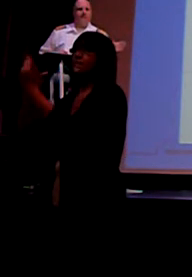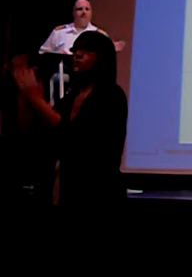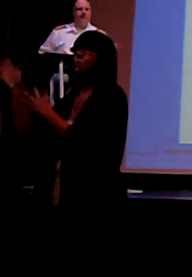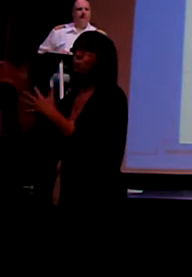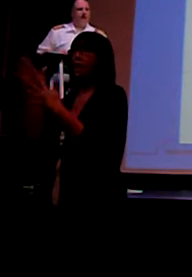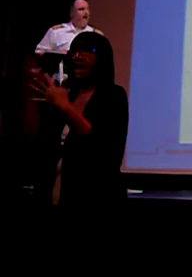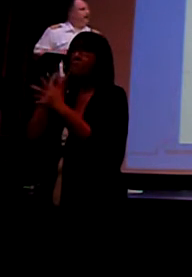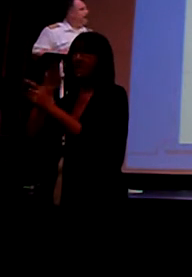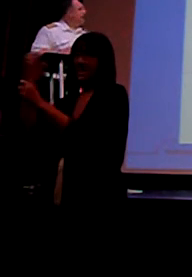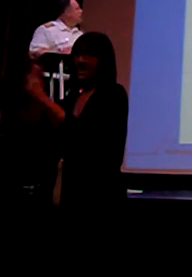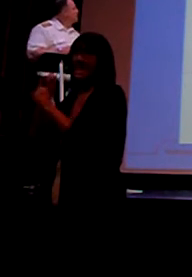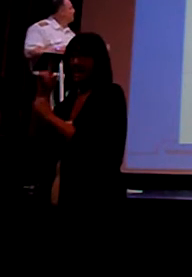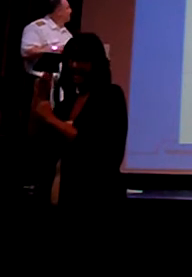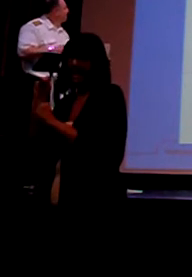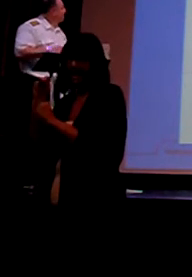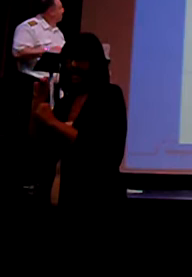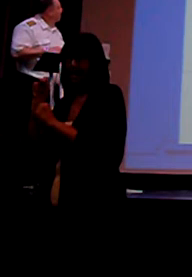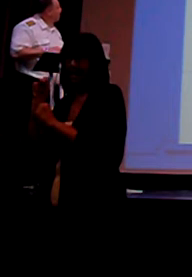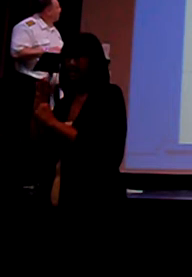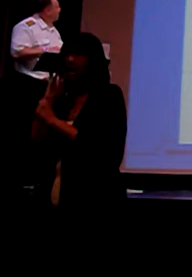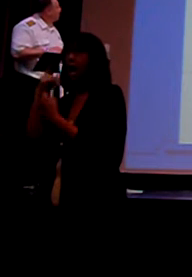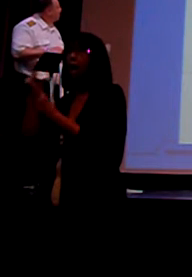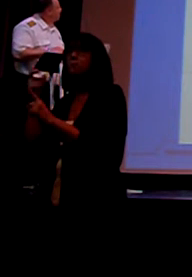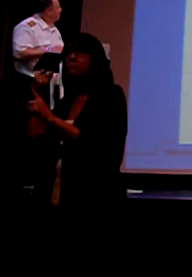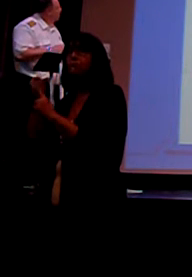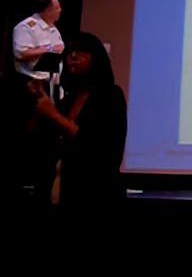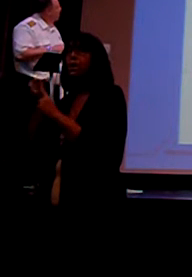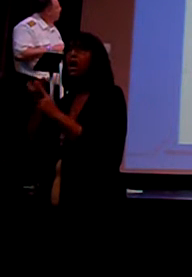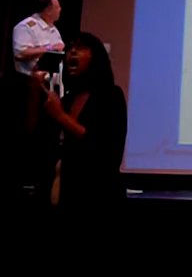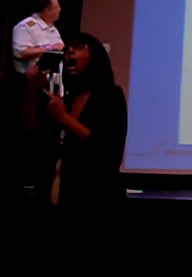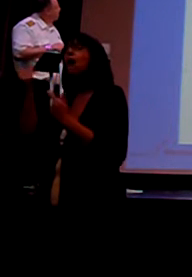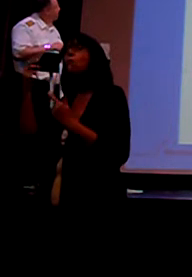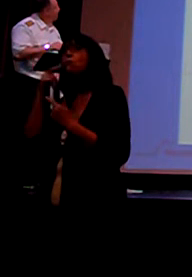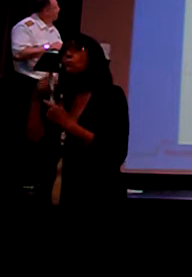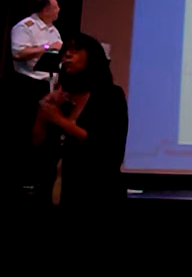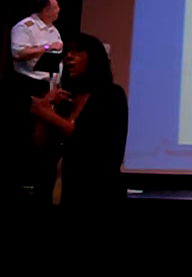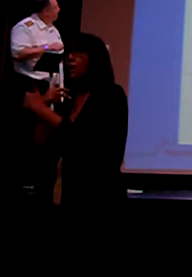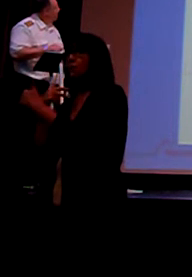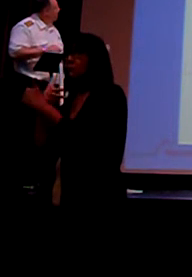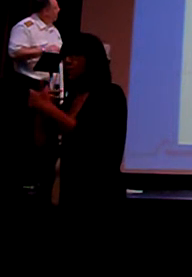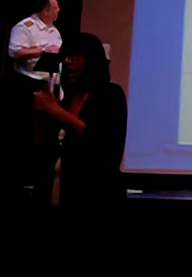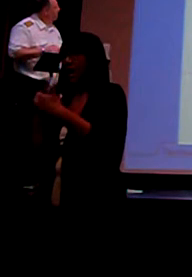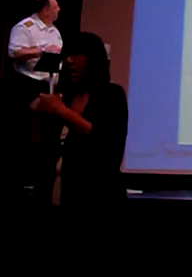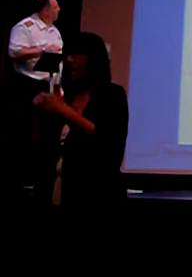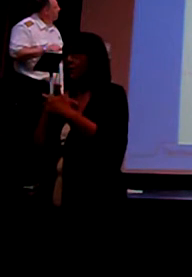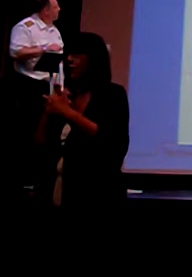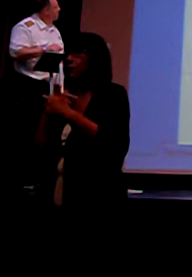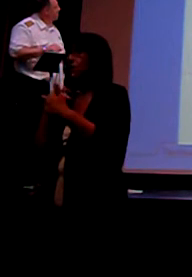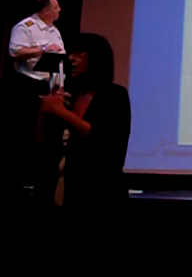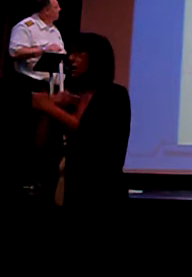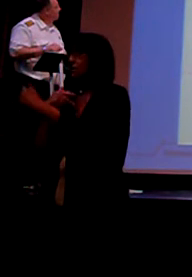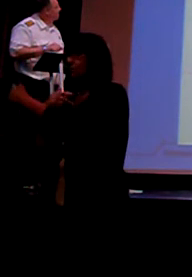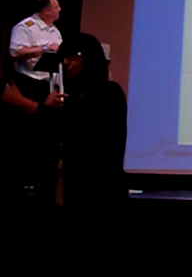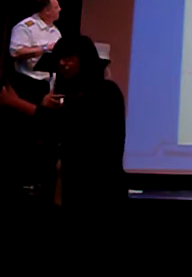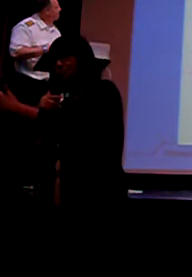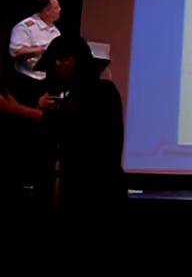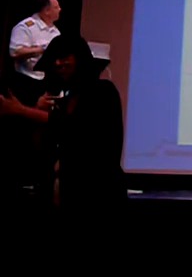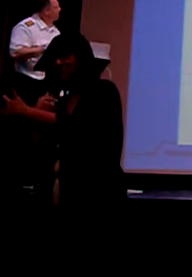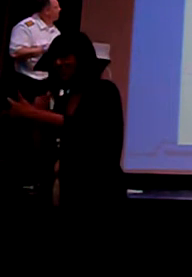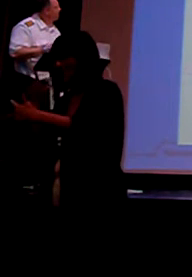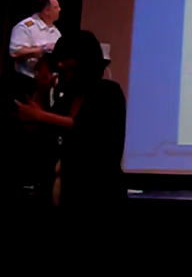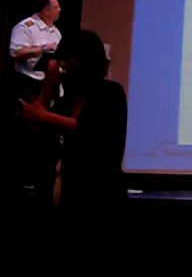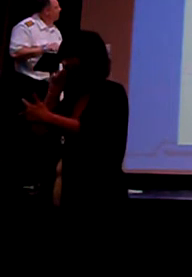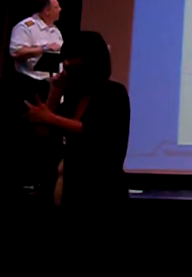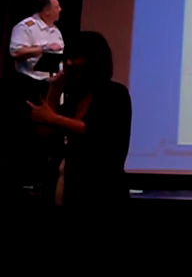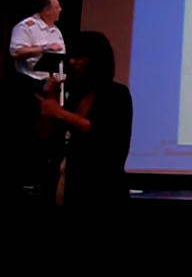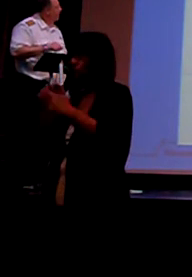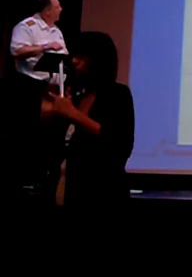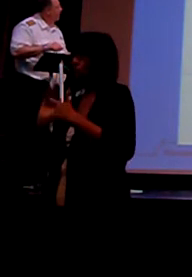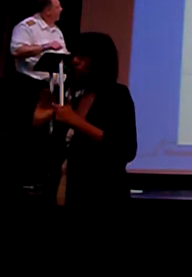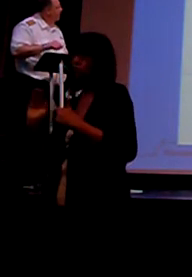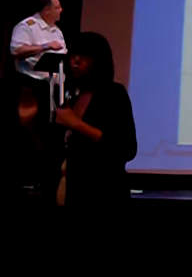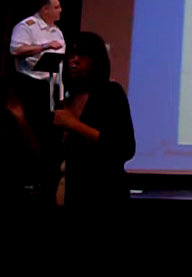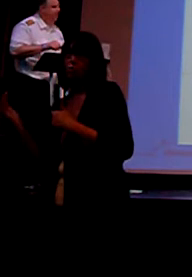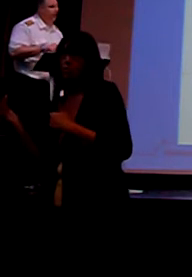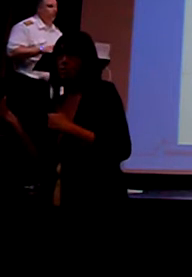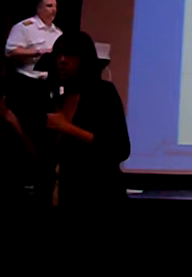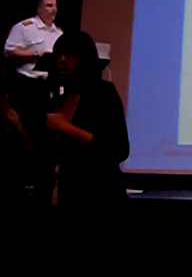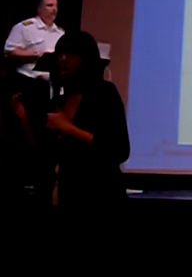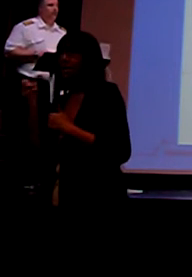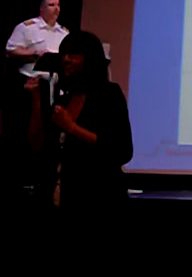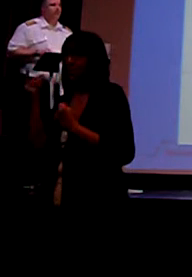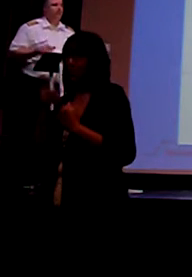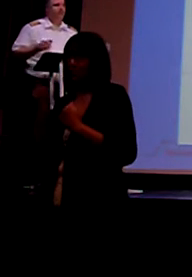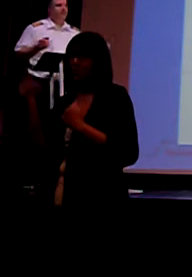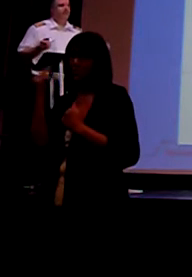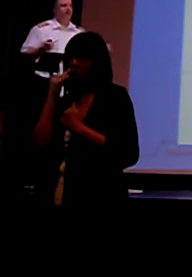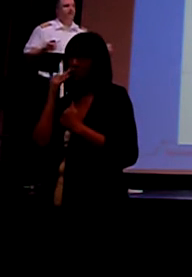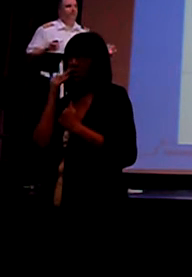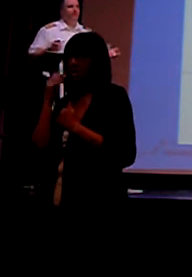it. And another reason why we do the turn outside and back in is that it's very tight to turn here. And as many of you